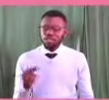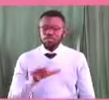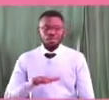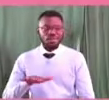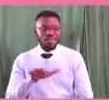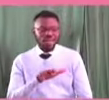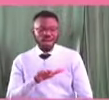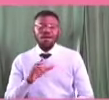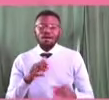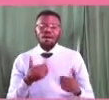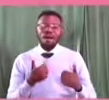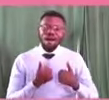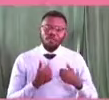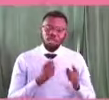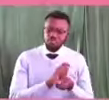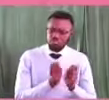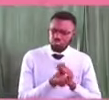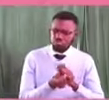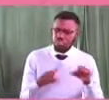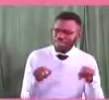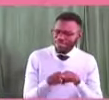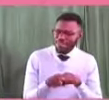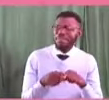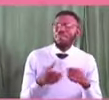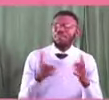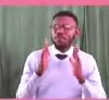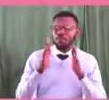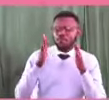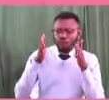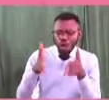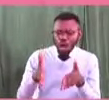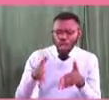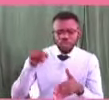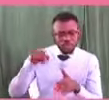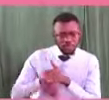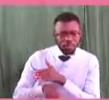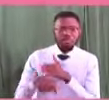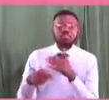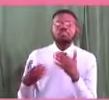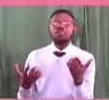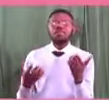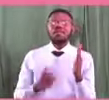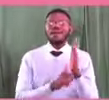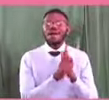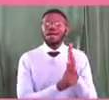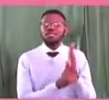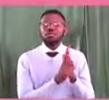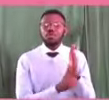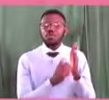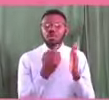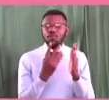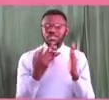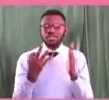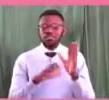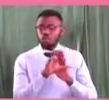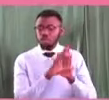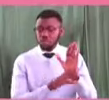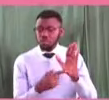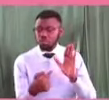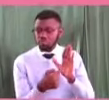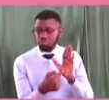transformation is deeply embedded in commitments arising from Article 43 of the